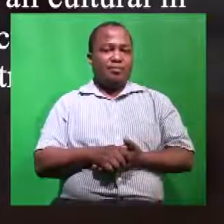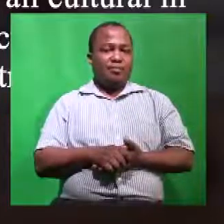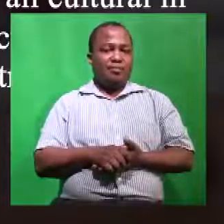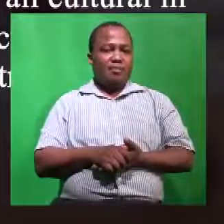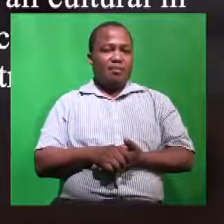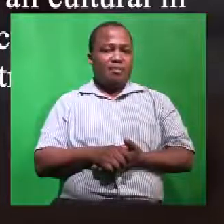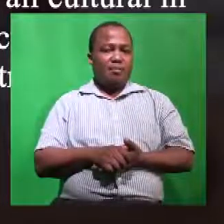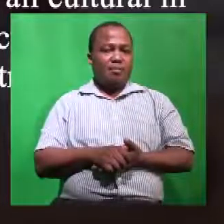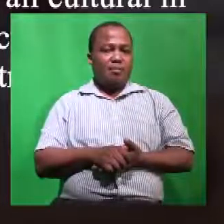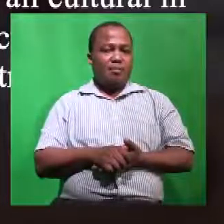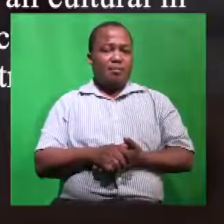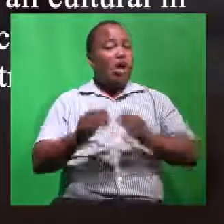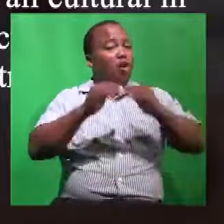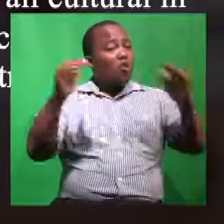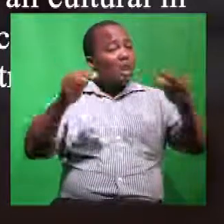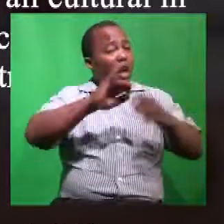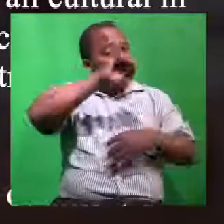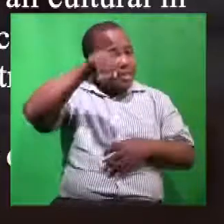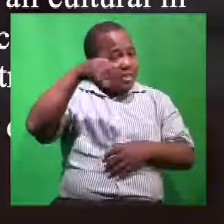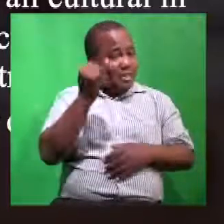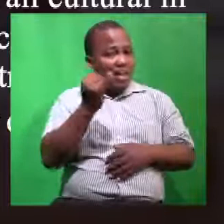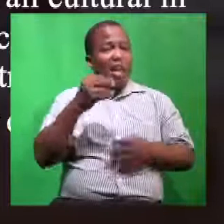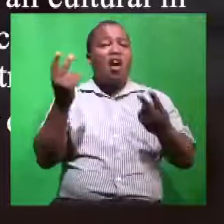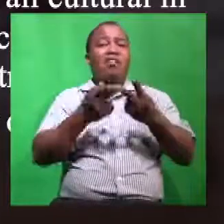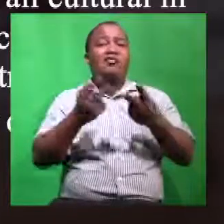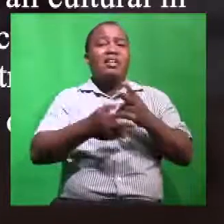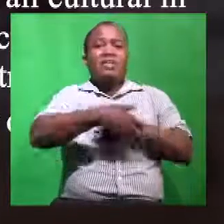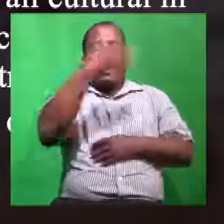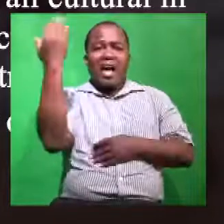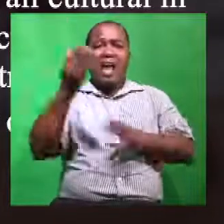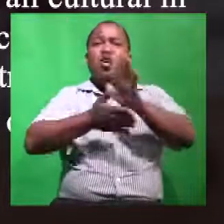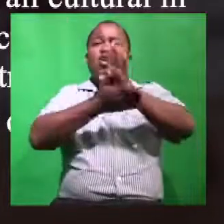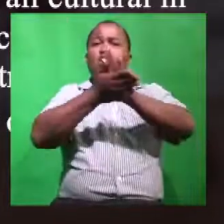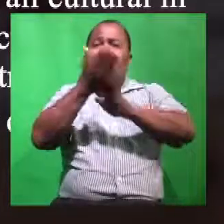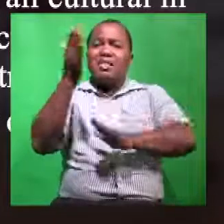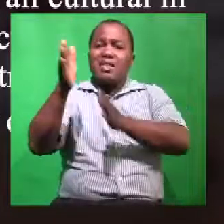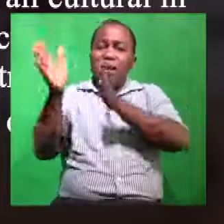but also the government has establishment of different programs